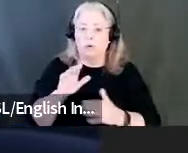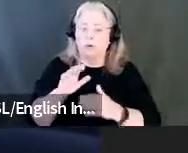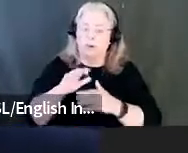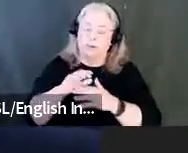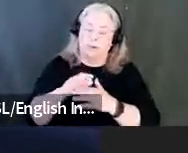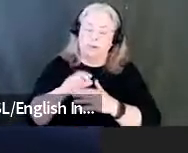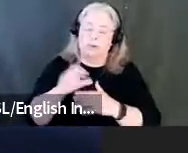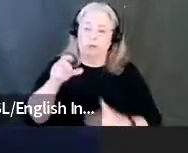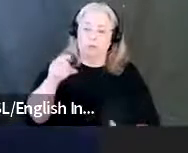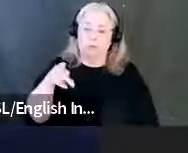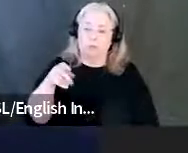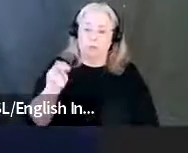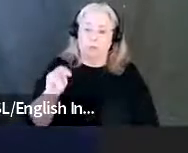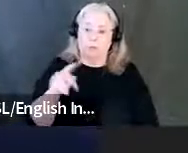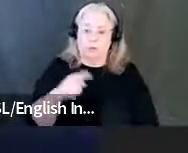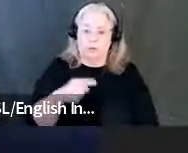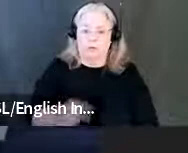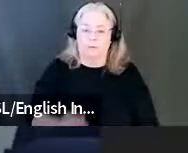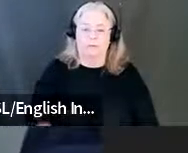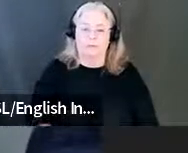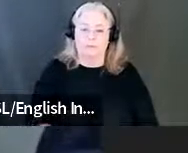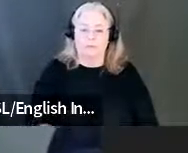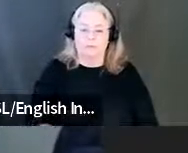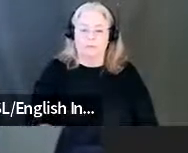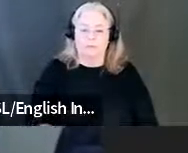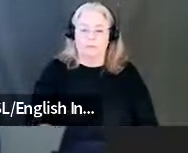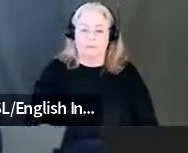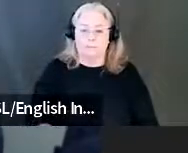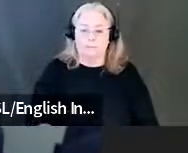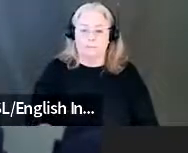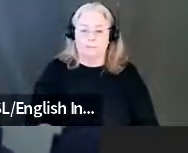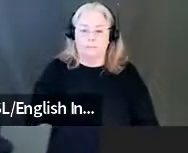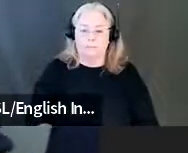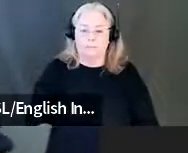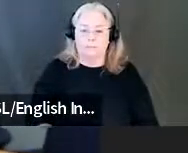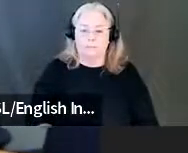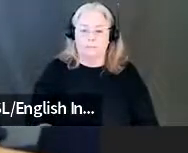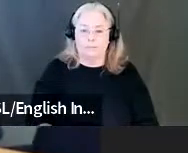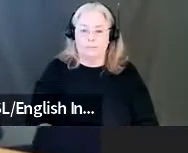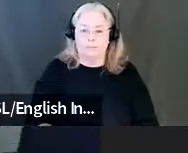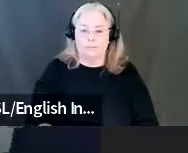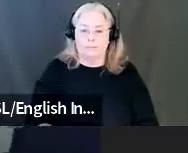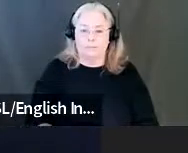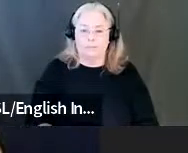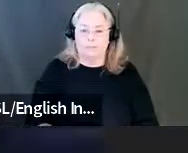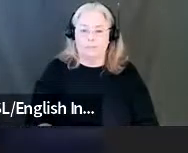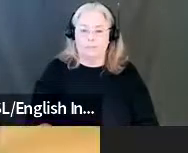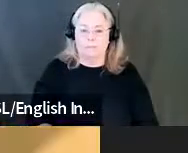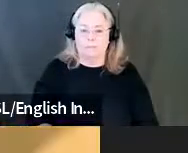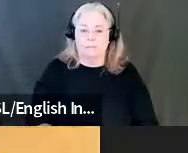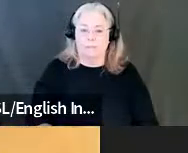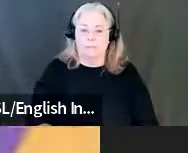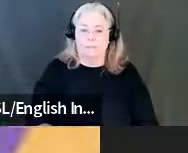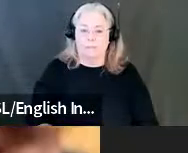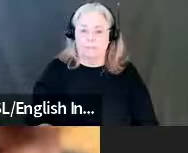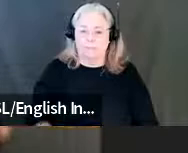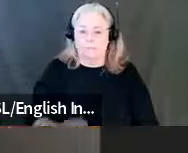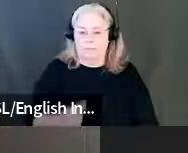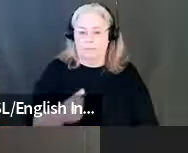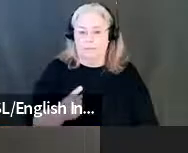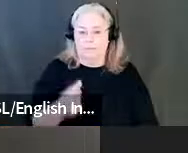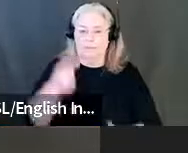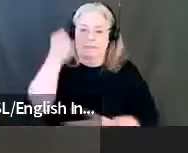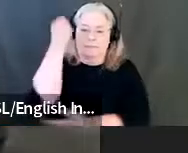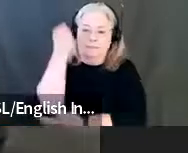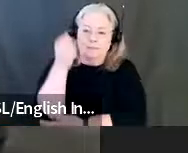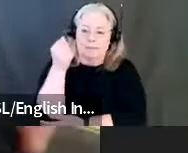downward. So we're going to attach this. Now I'm going to drop my elbow in. So